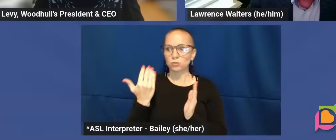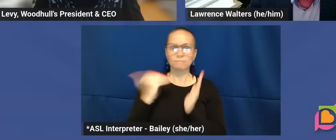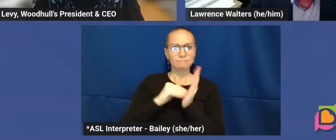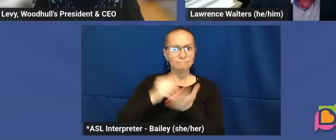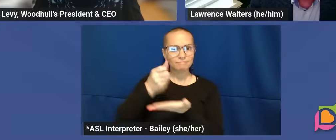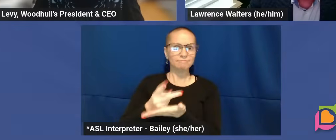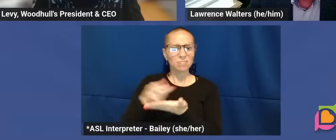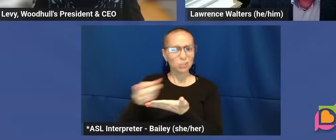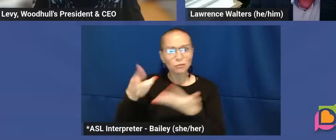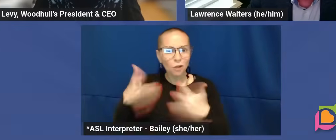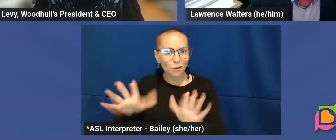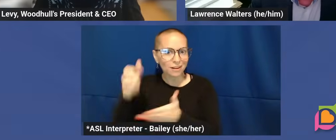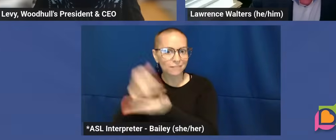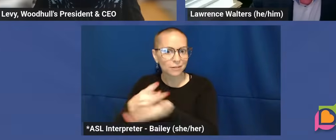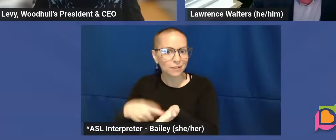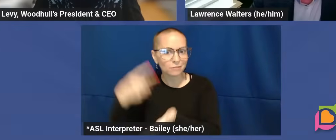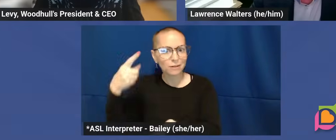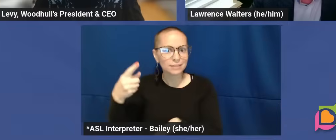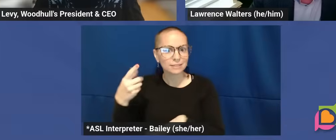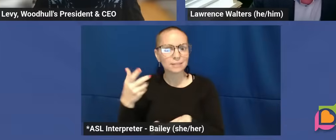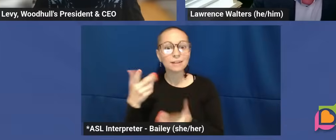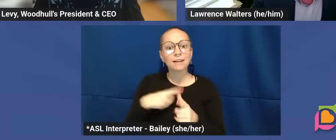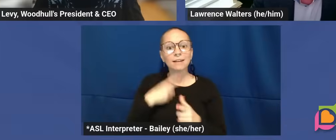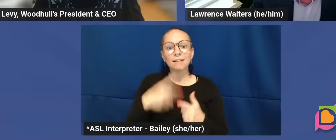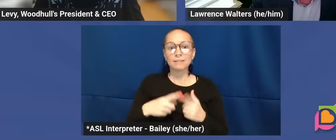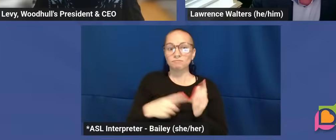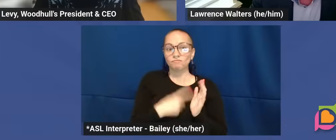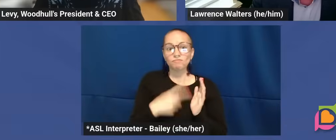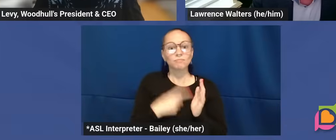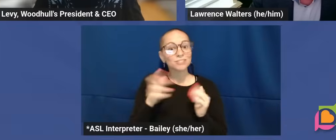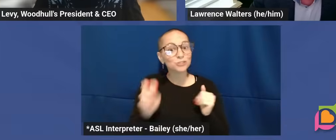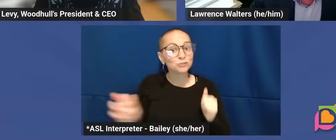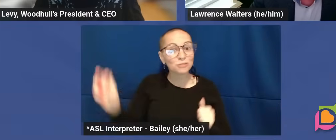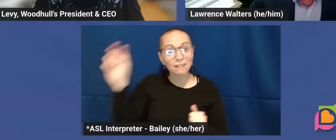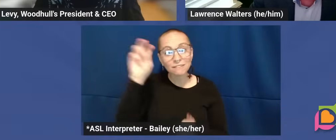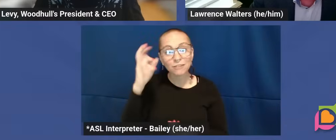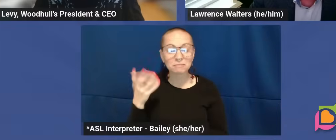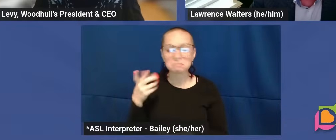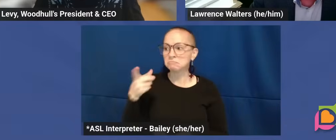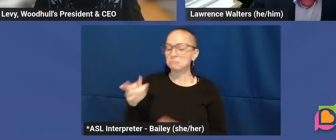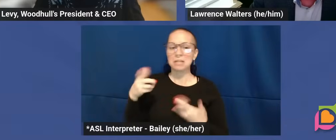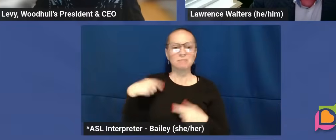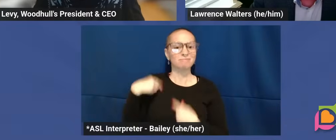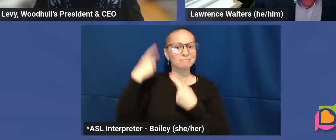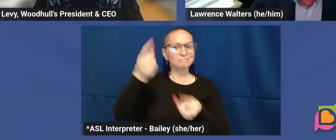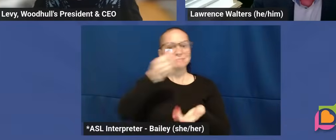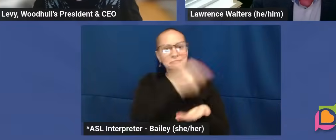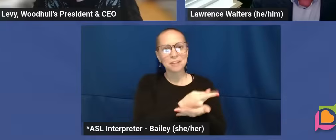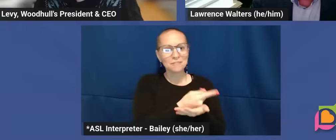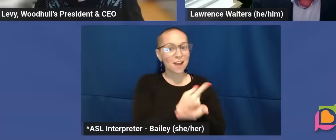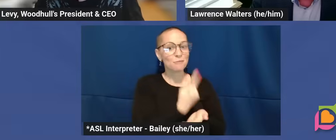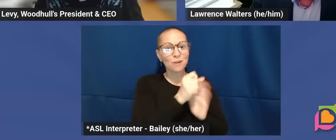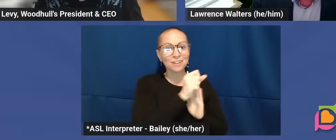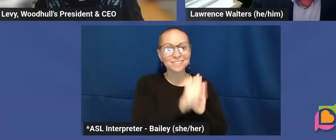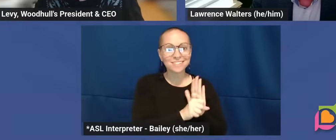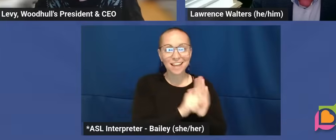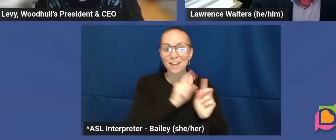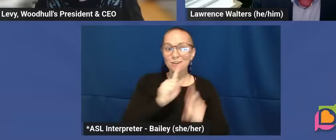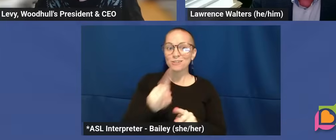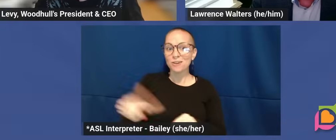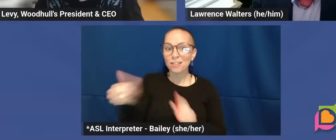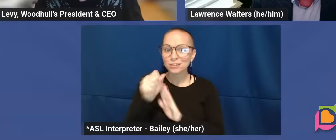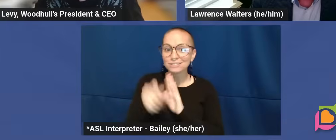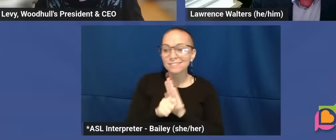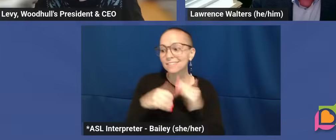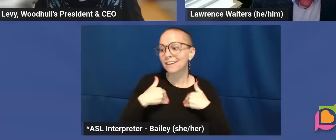one. And then you've got the problem of people, traveling. They've been verified in one state, but then they go to another state which has a